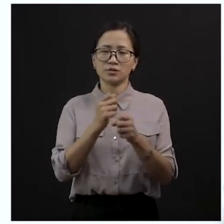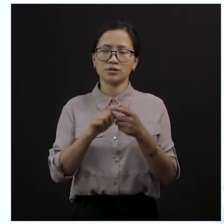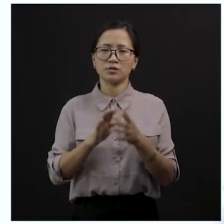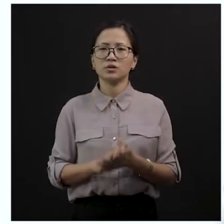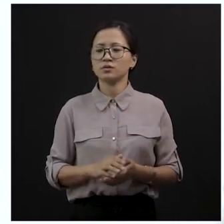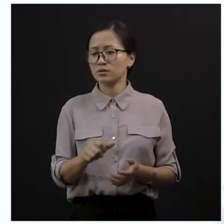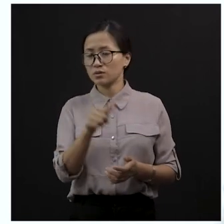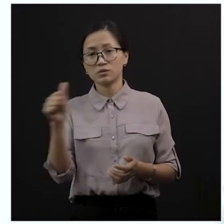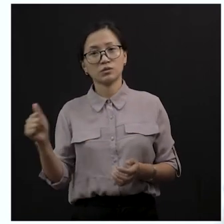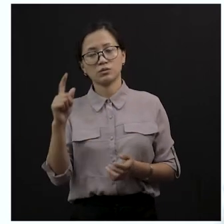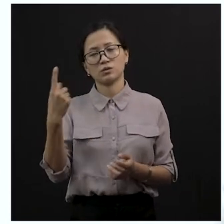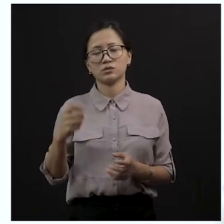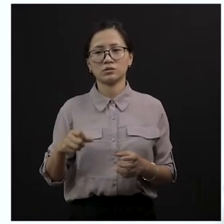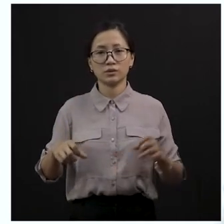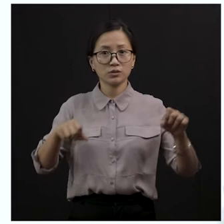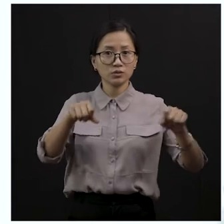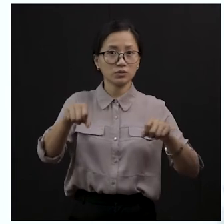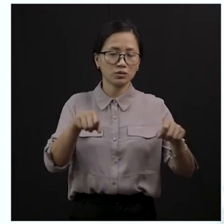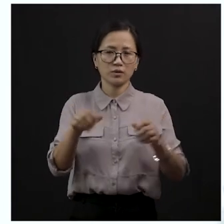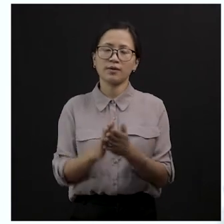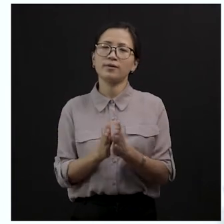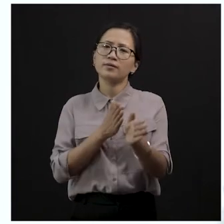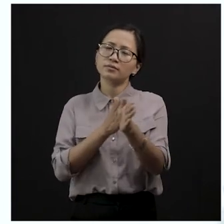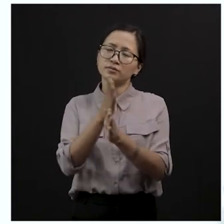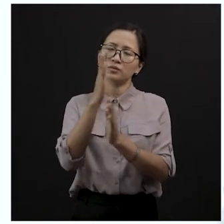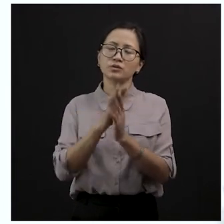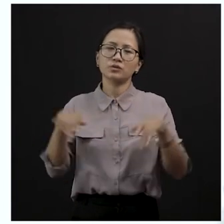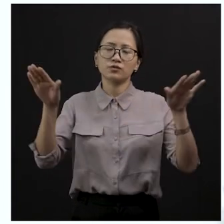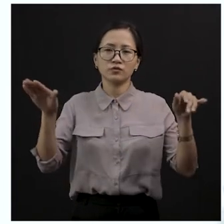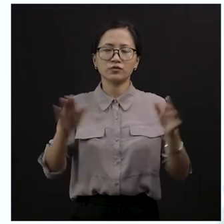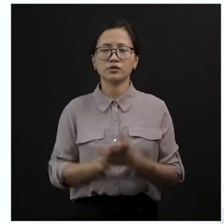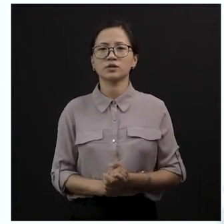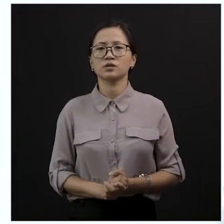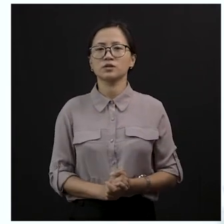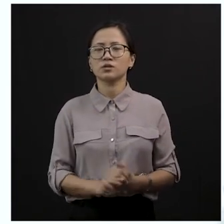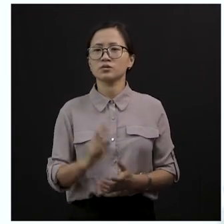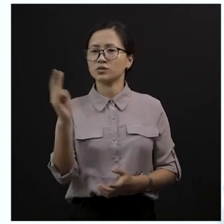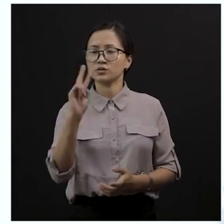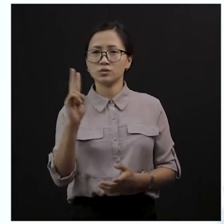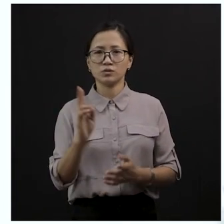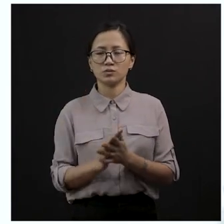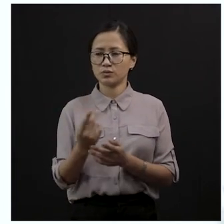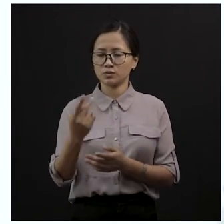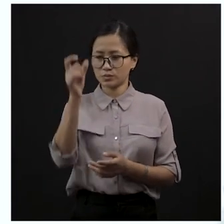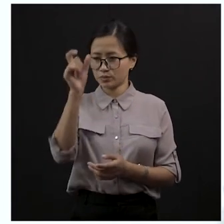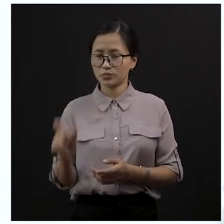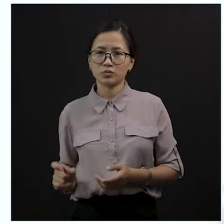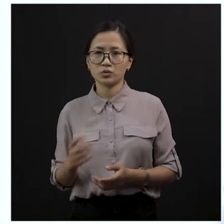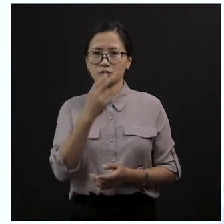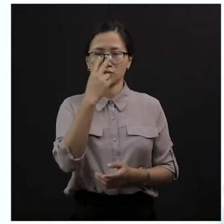steered to fly, okay? So when people attach the engine, there will be two person to look after